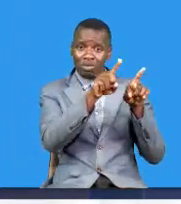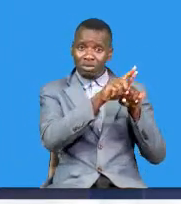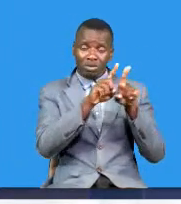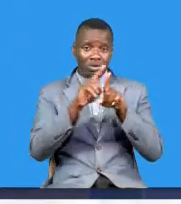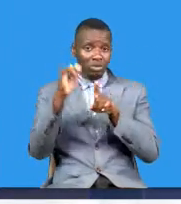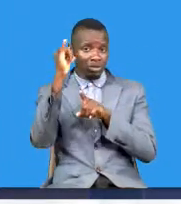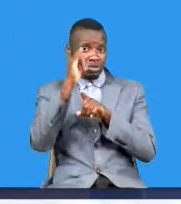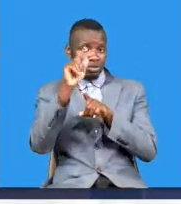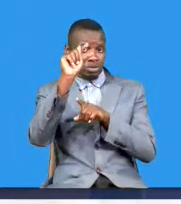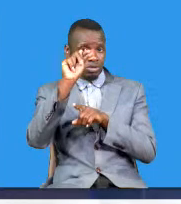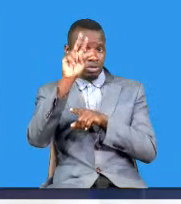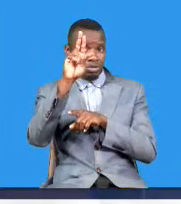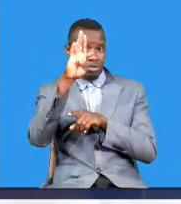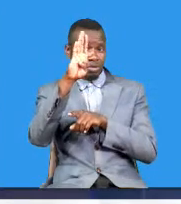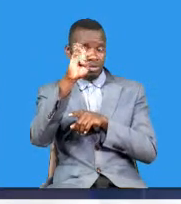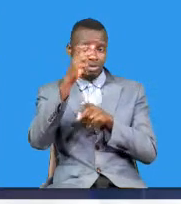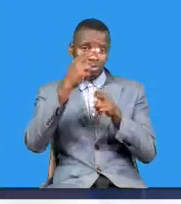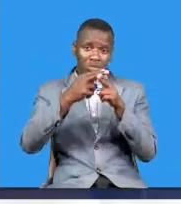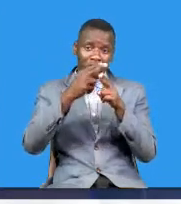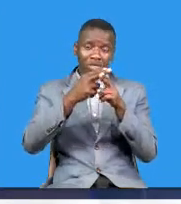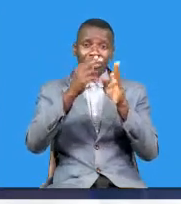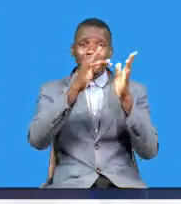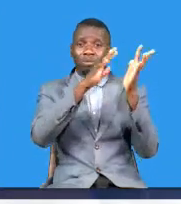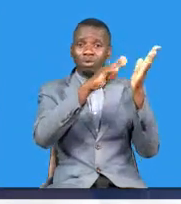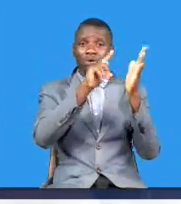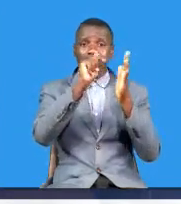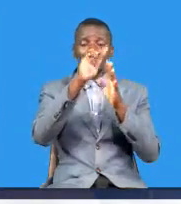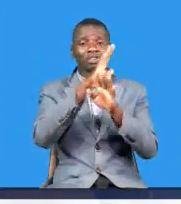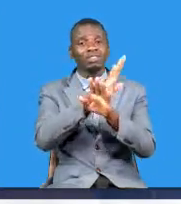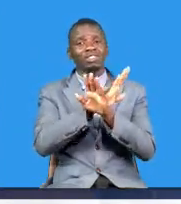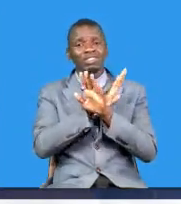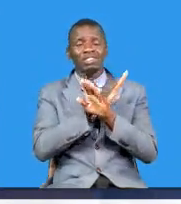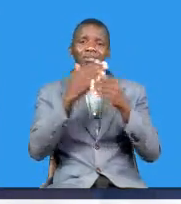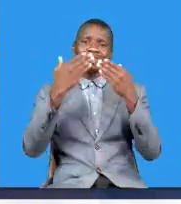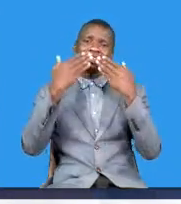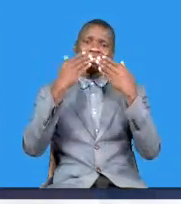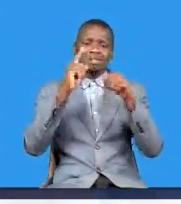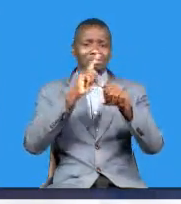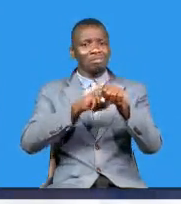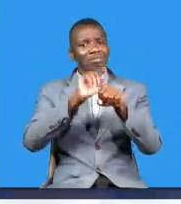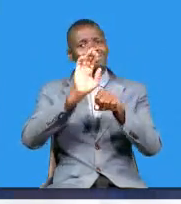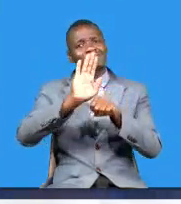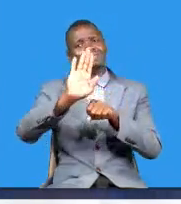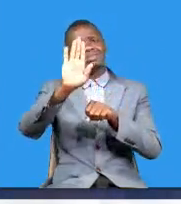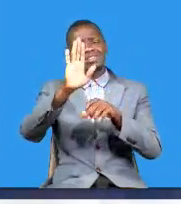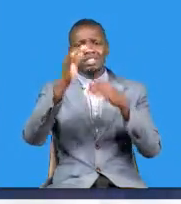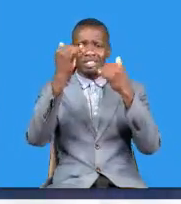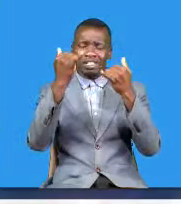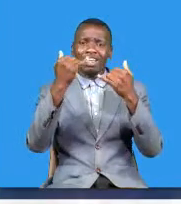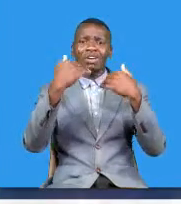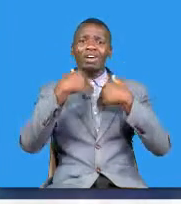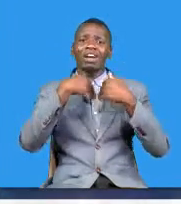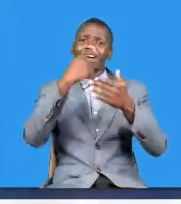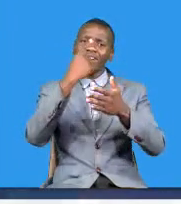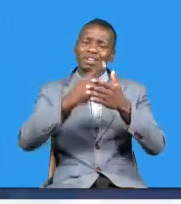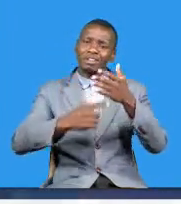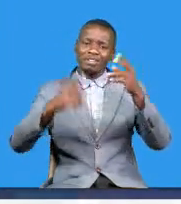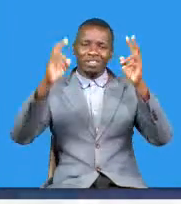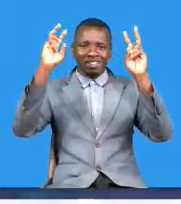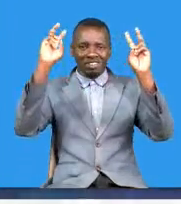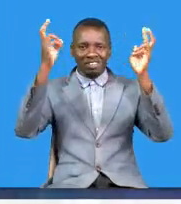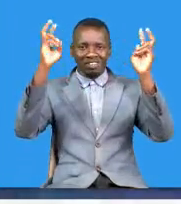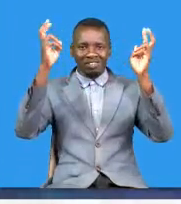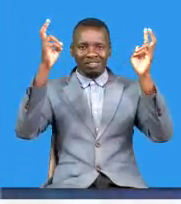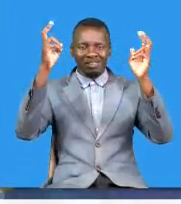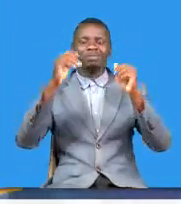YouTube, the handle being Hope Channel Zambia. Thank you so much for your time. Let's take a look at stories making headlines in our